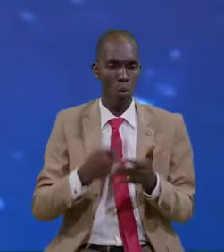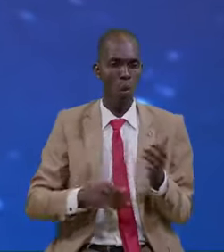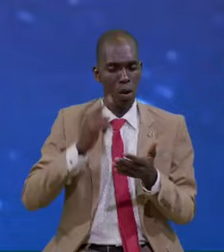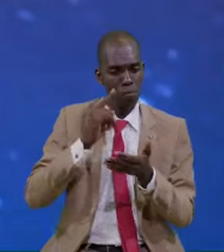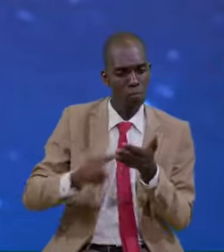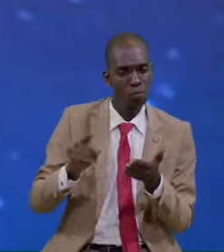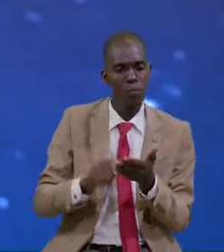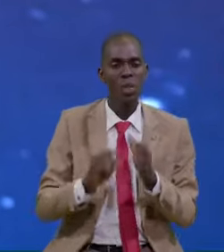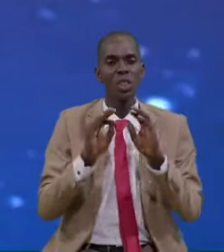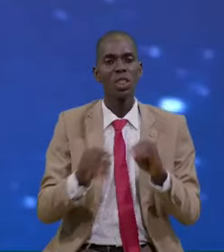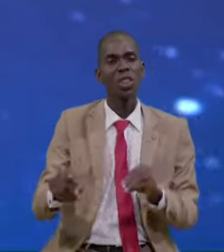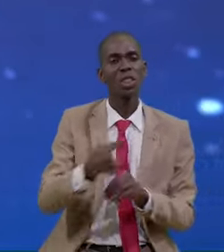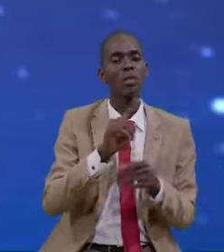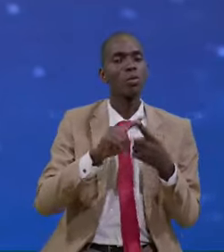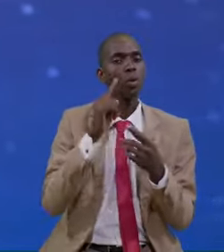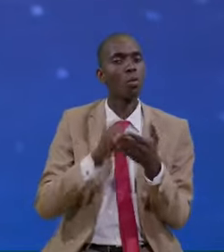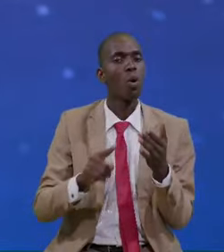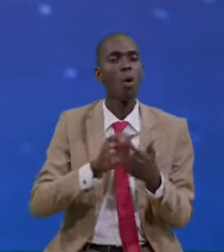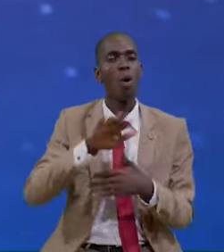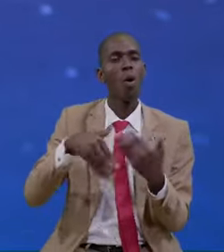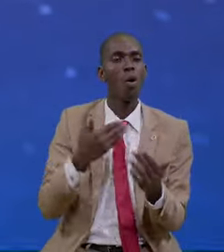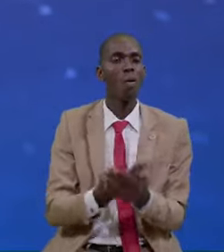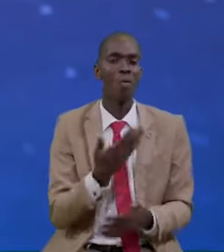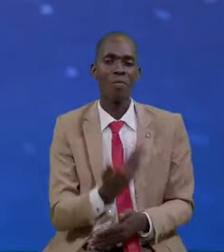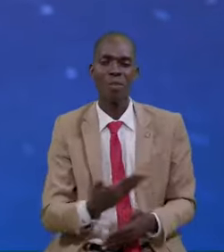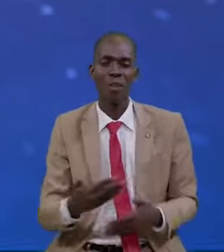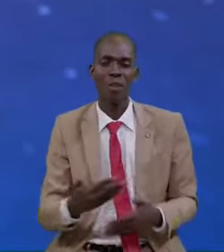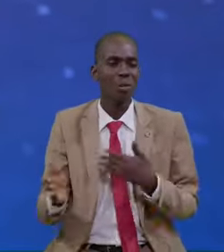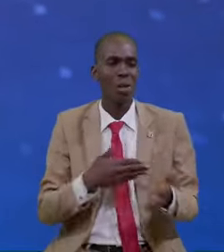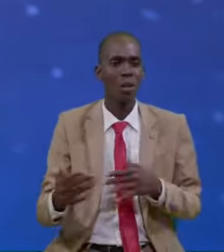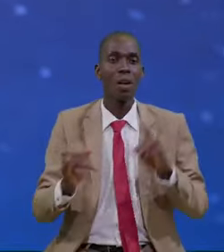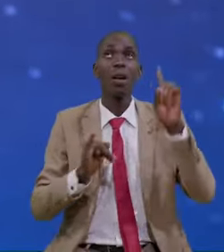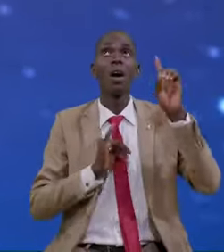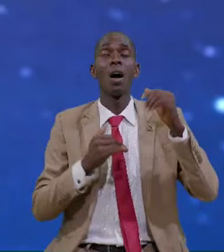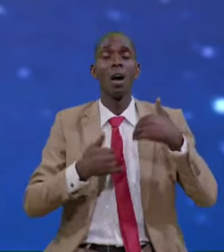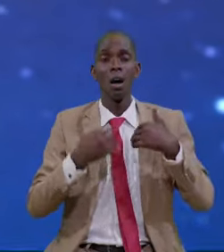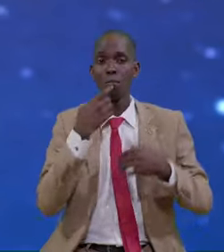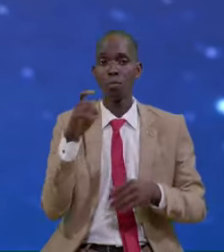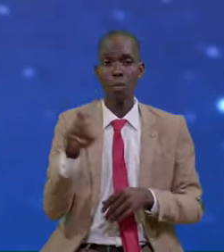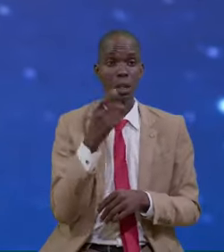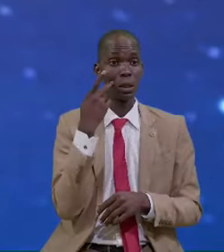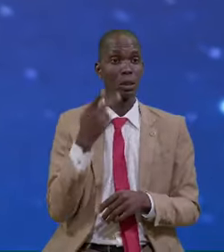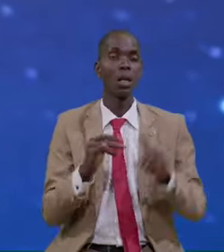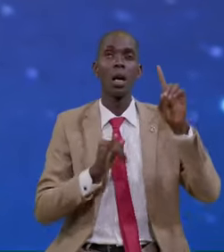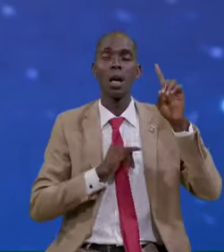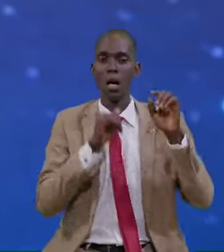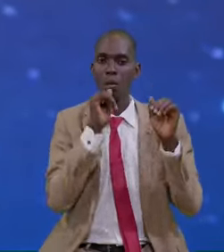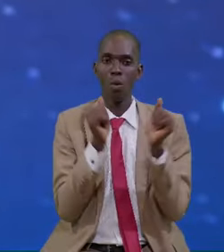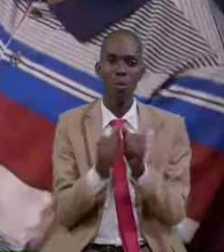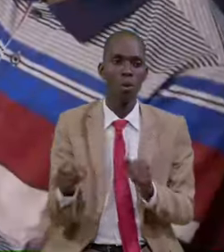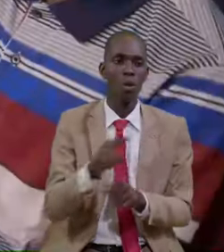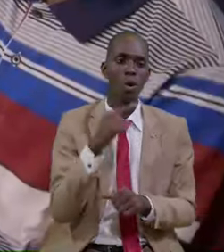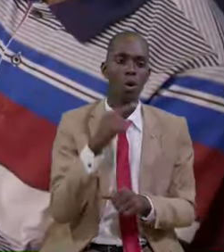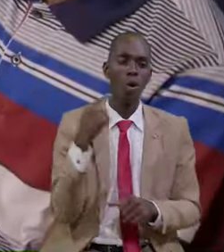all things whatsoever I've commanded you. And lo, I am with you